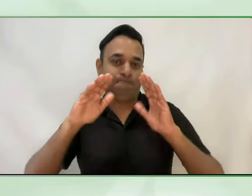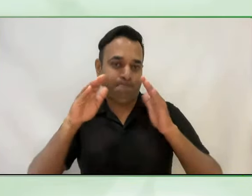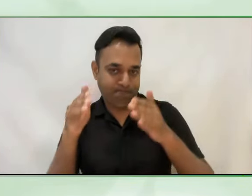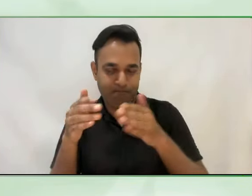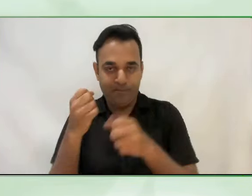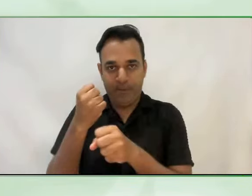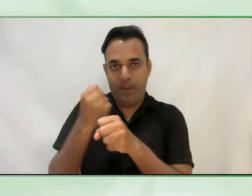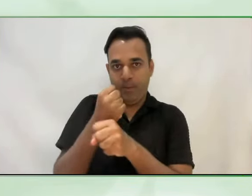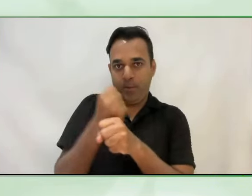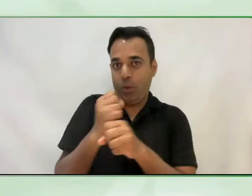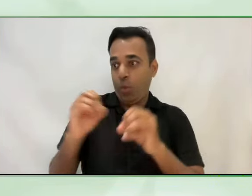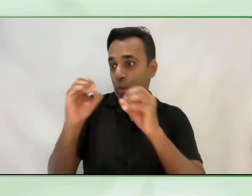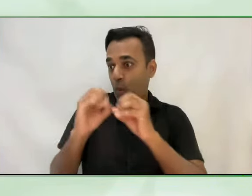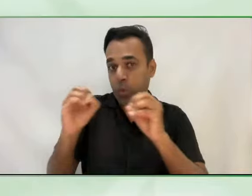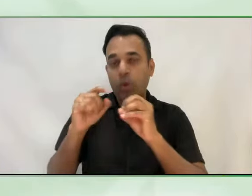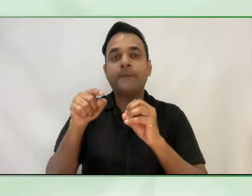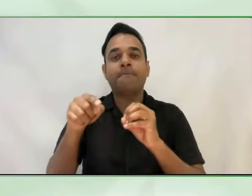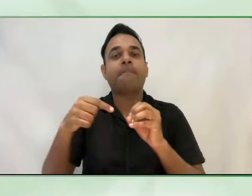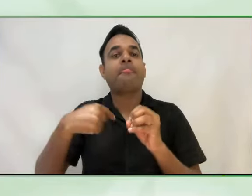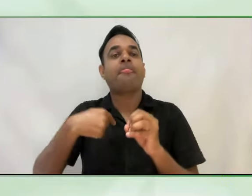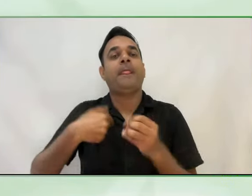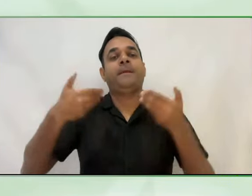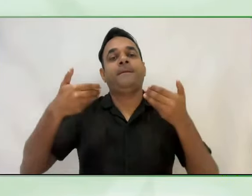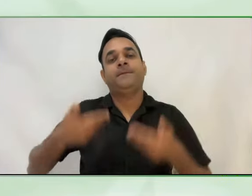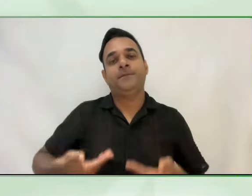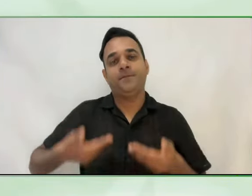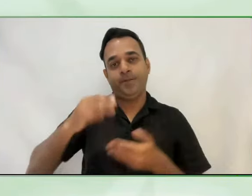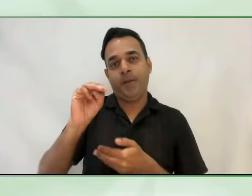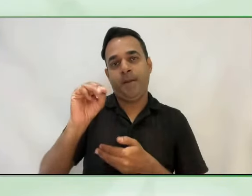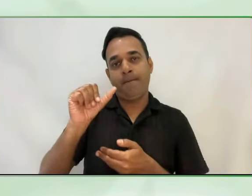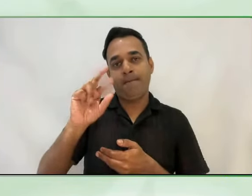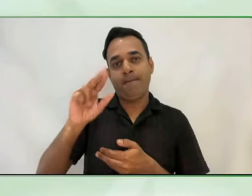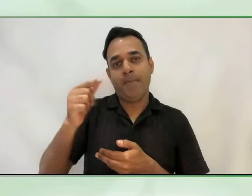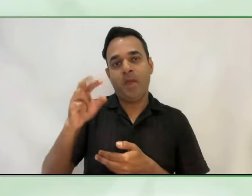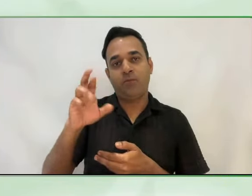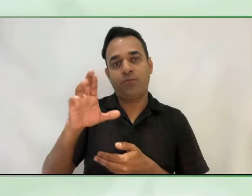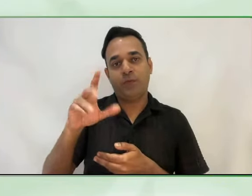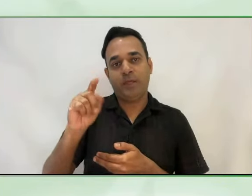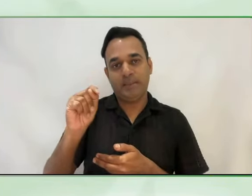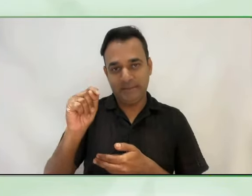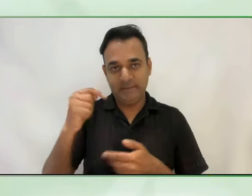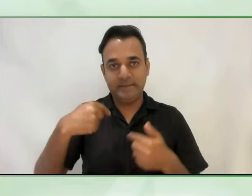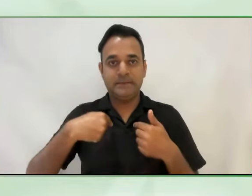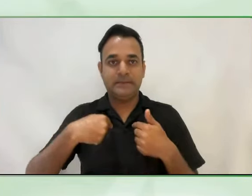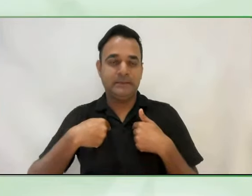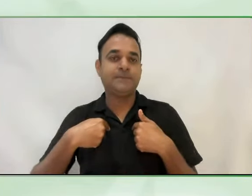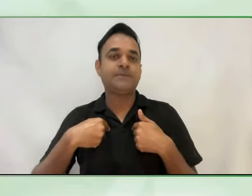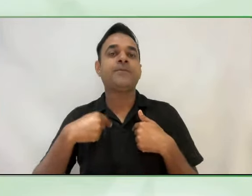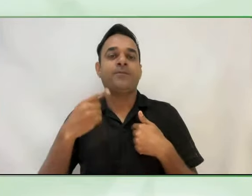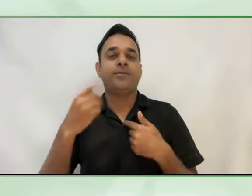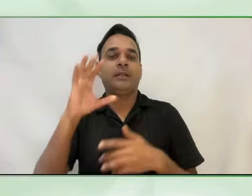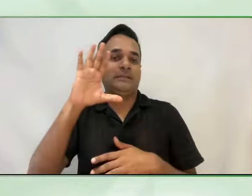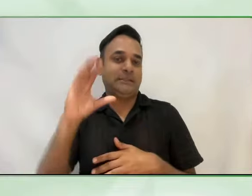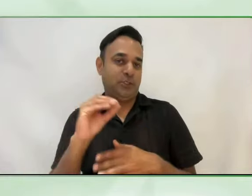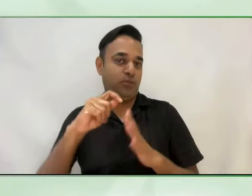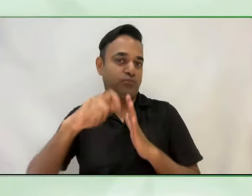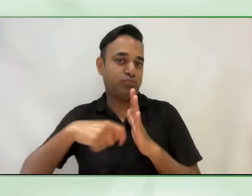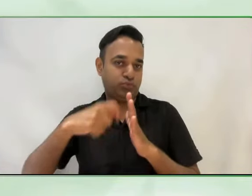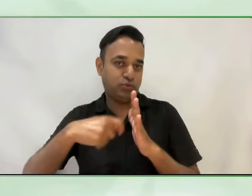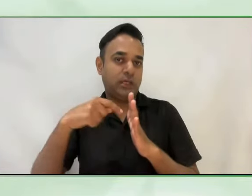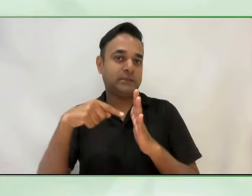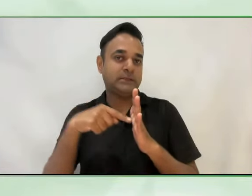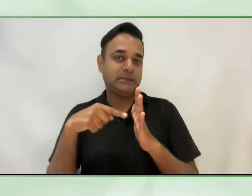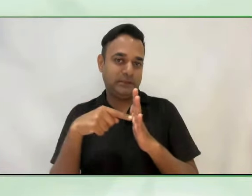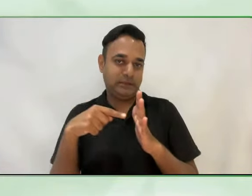I'm the program manager here. But I wasn't always here at the Zero Project, even though it's such a great place to